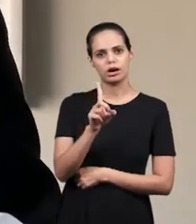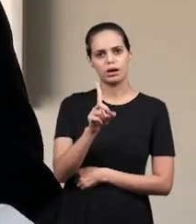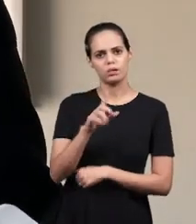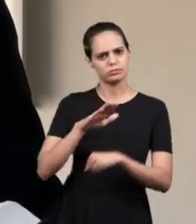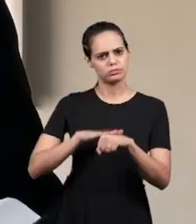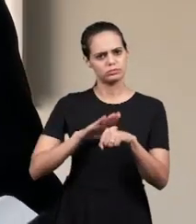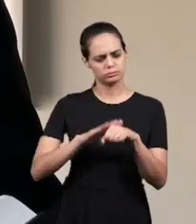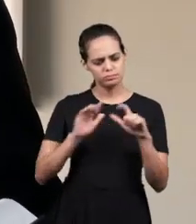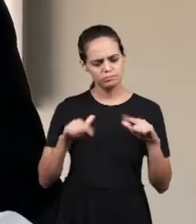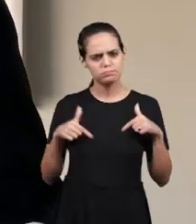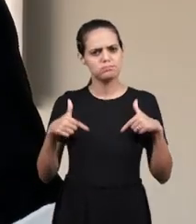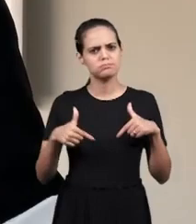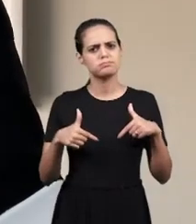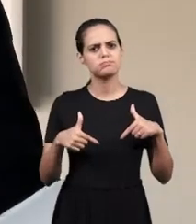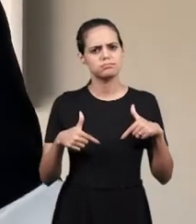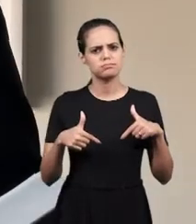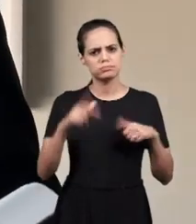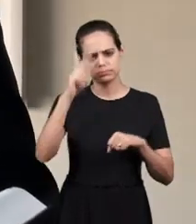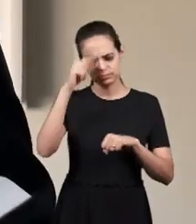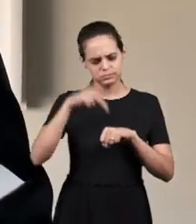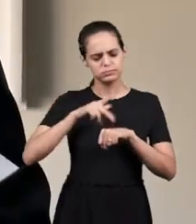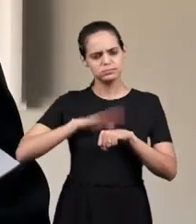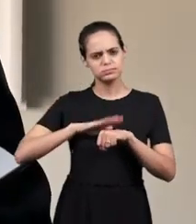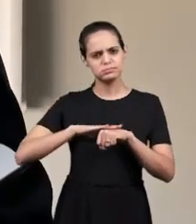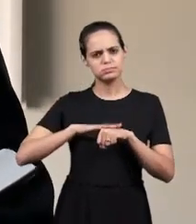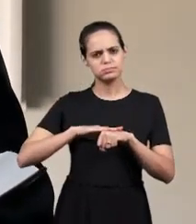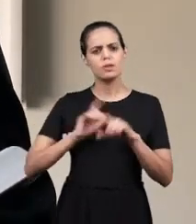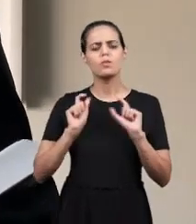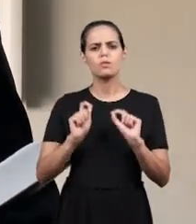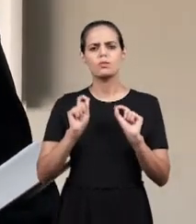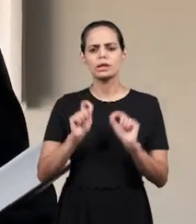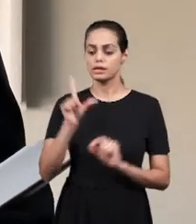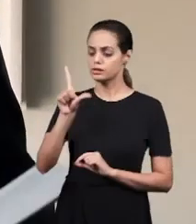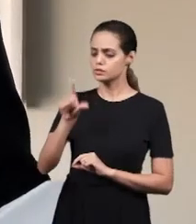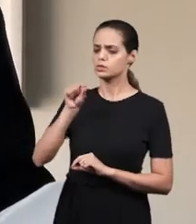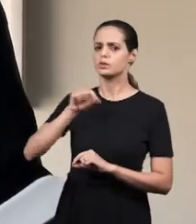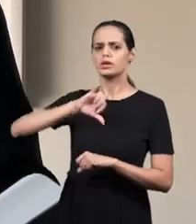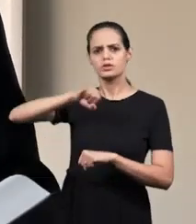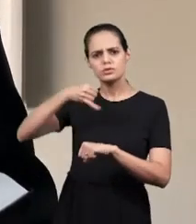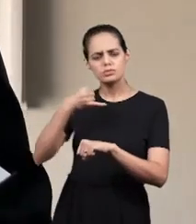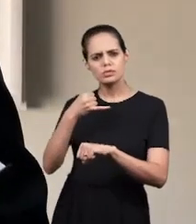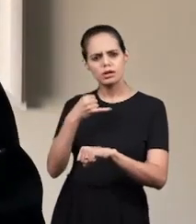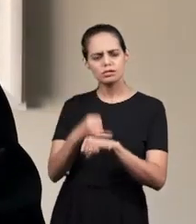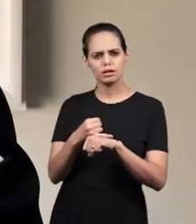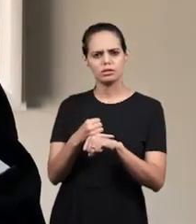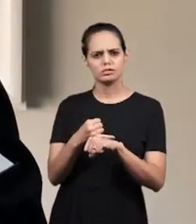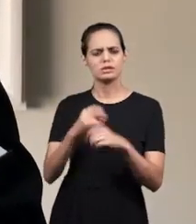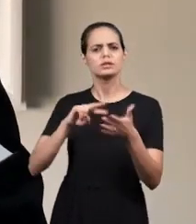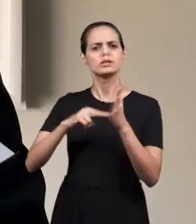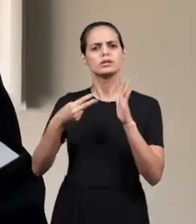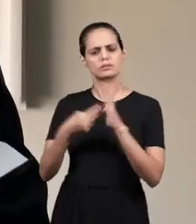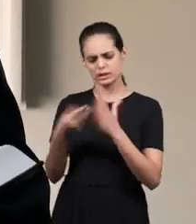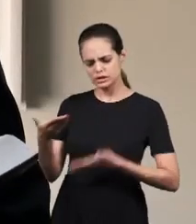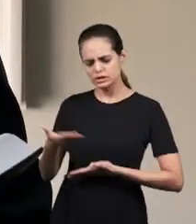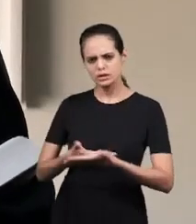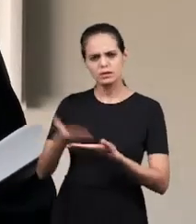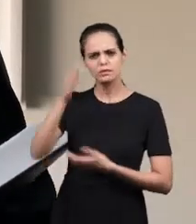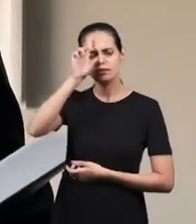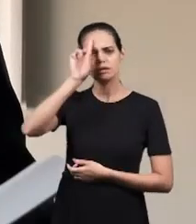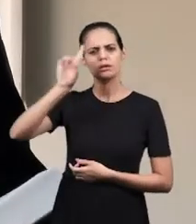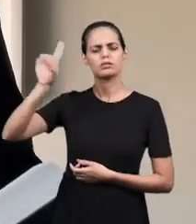to take attitude to return to Jerusalem, to give disposal, to seek and serve the